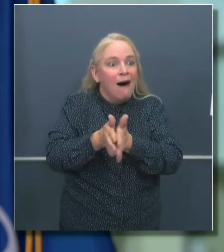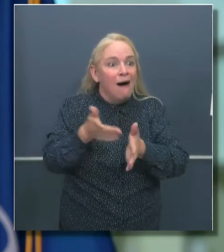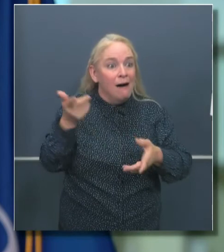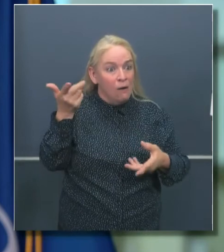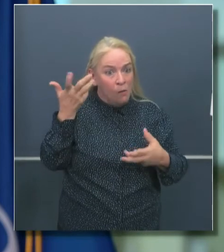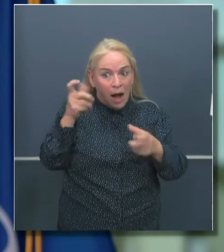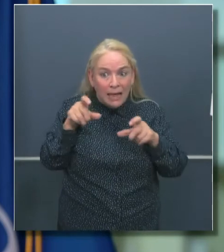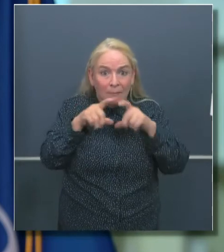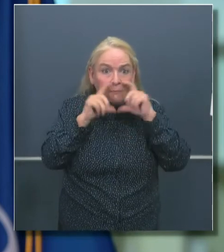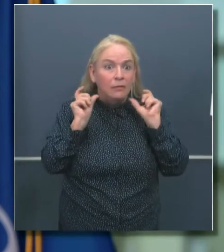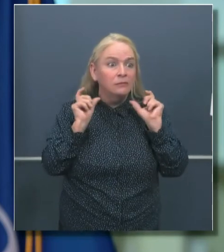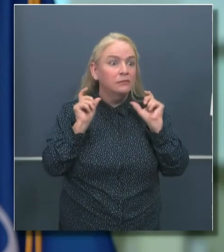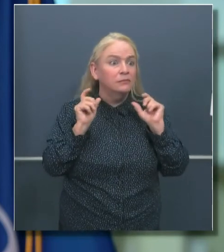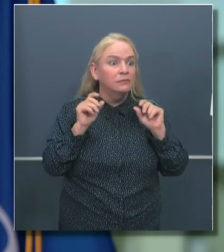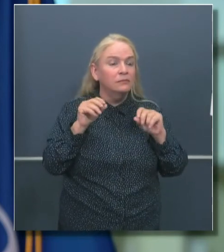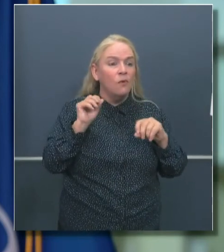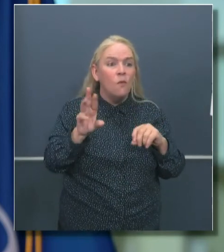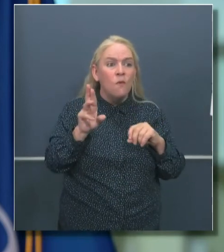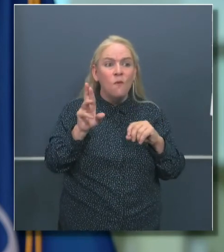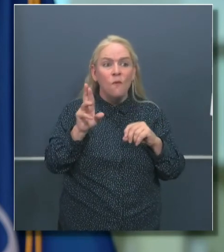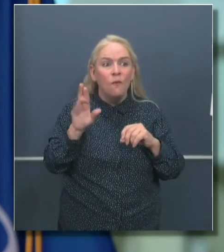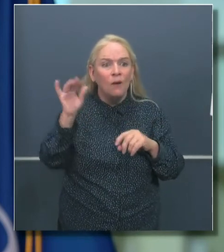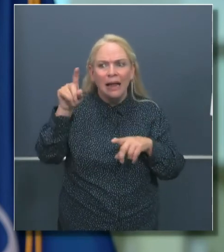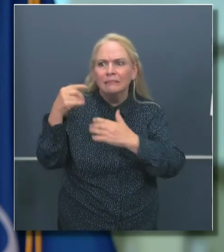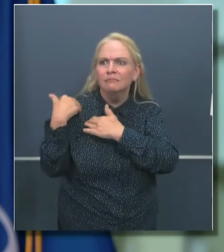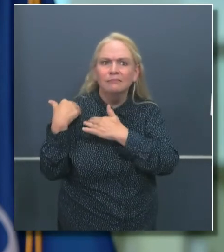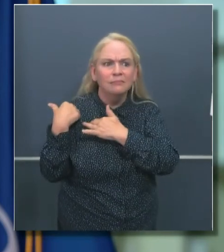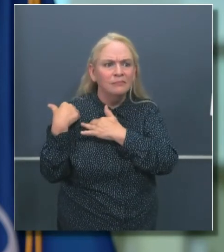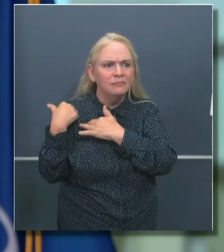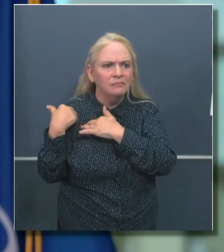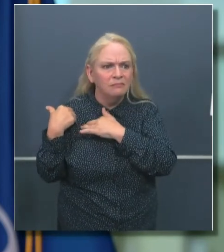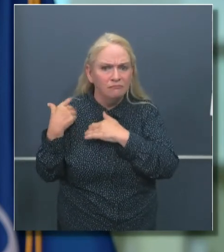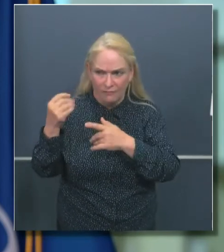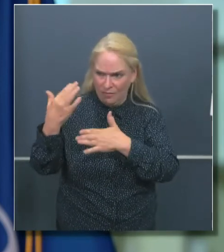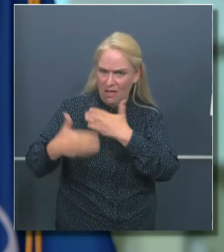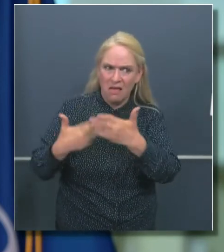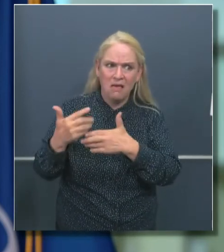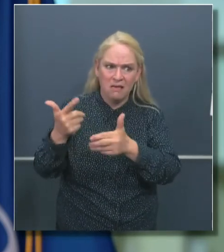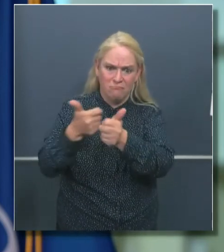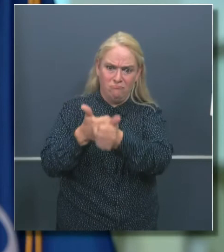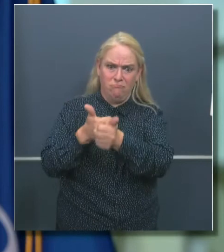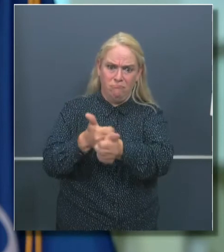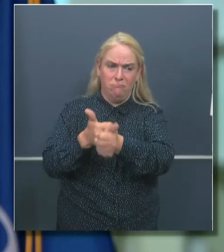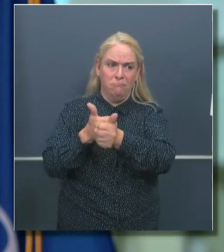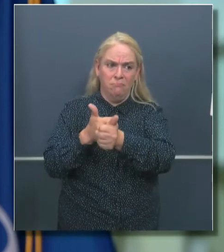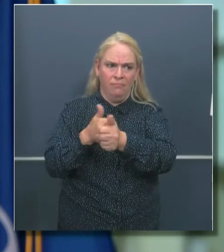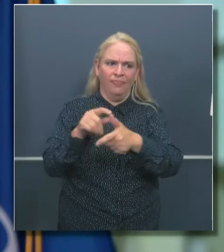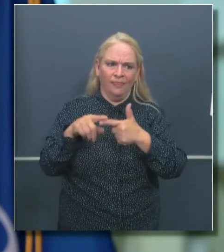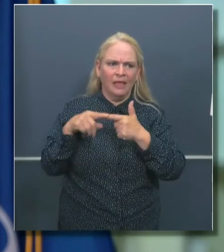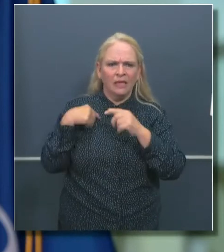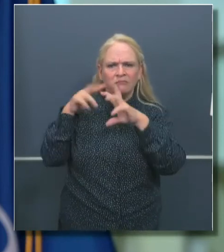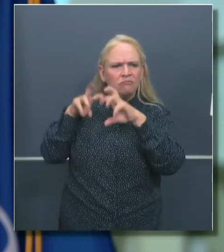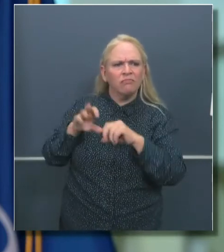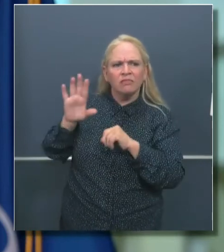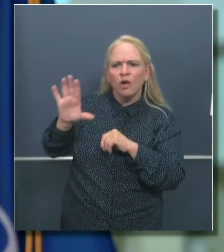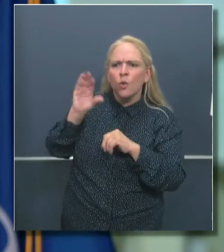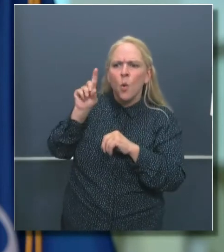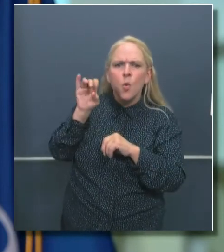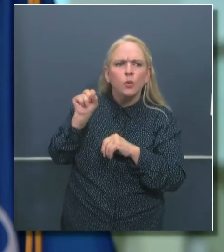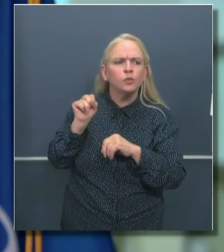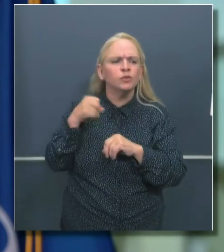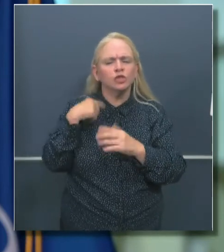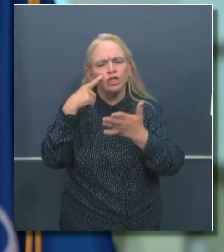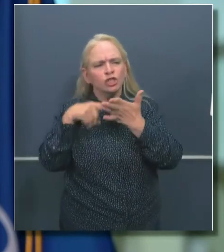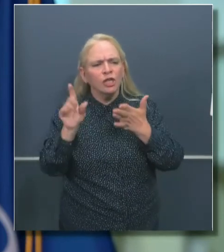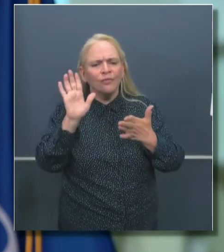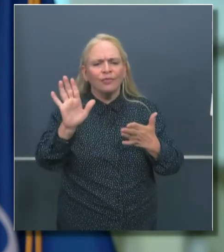cross-section of roles and responsibilities. So we look at regulatory, we look at codes, we look at encouragement, we look at